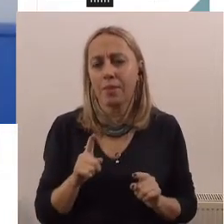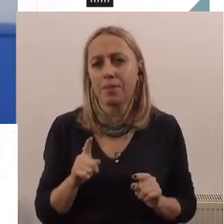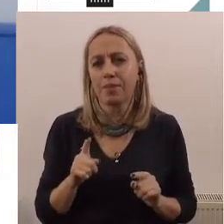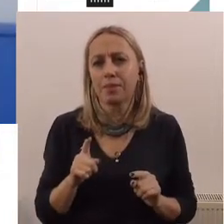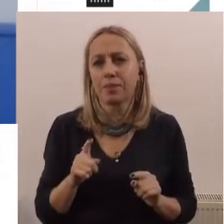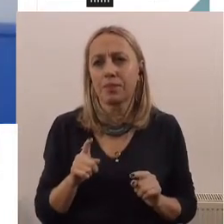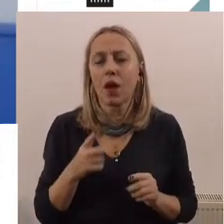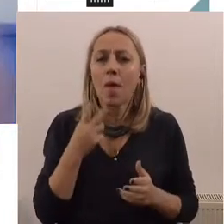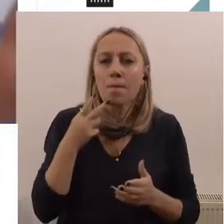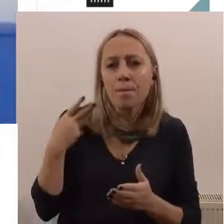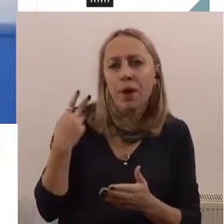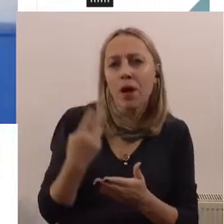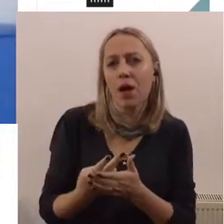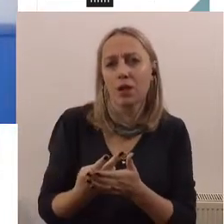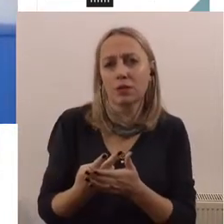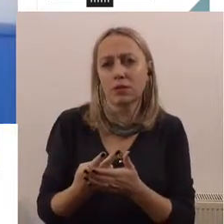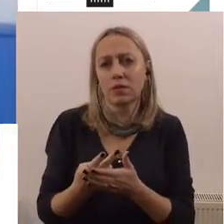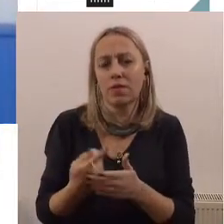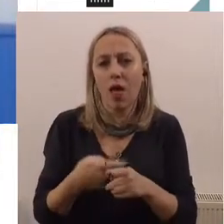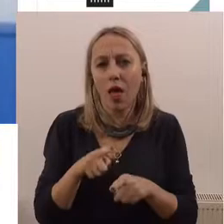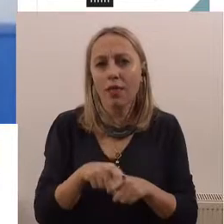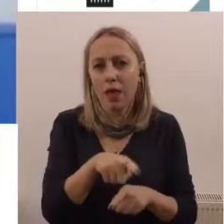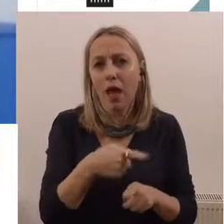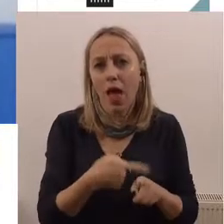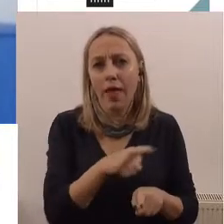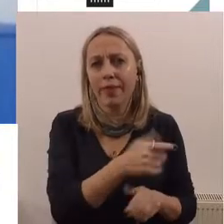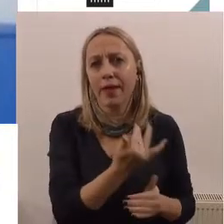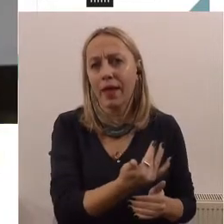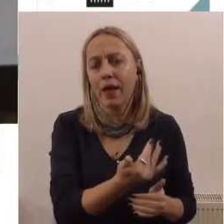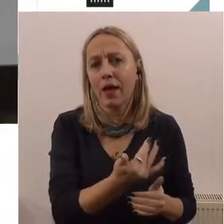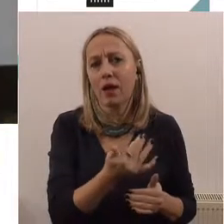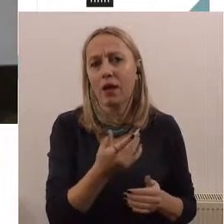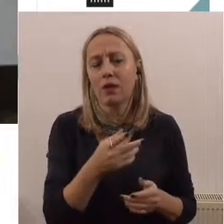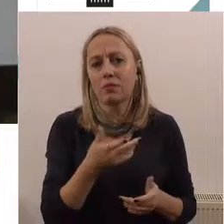museums show this, it's a representation.